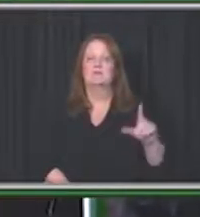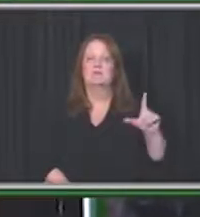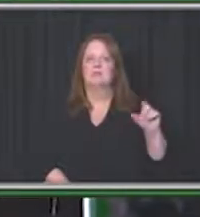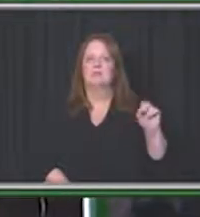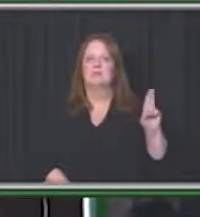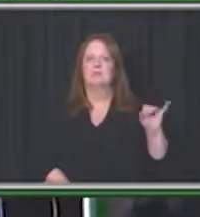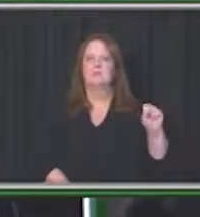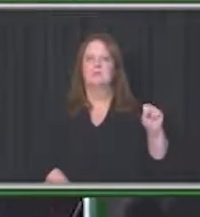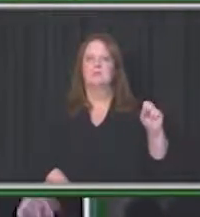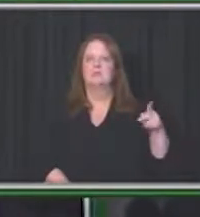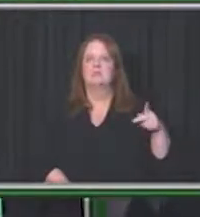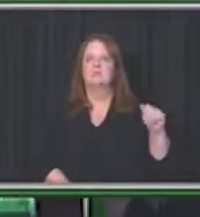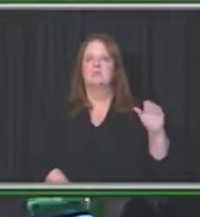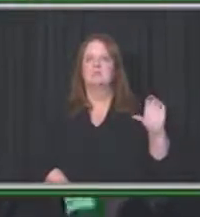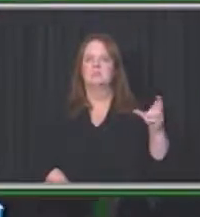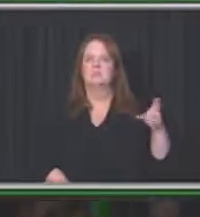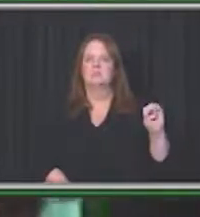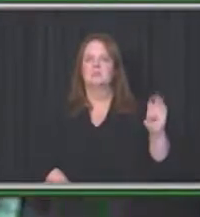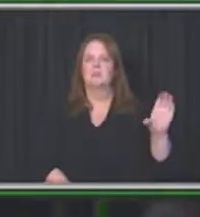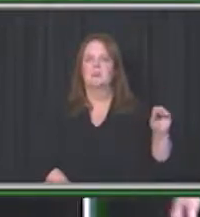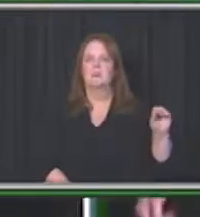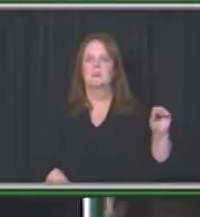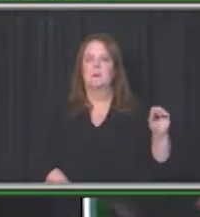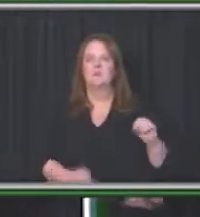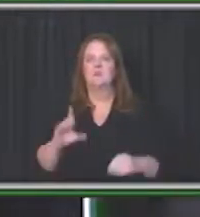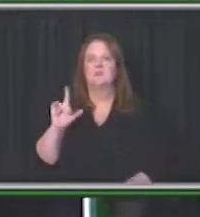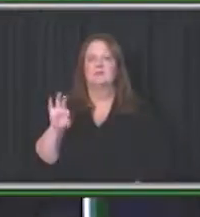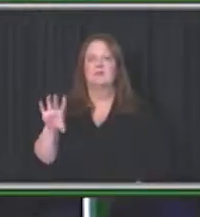Luis Pacheco. David Hill.